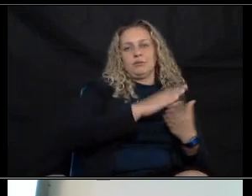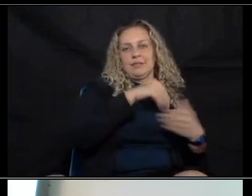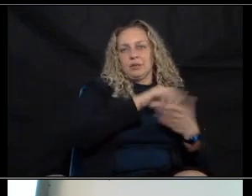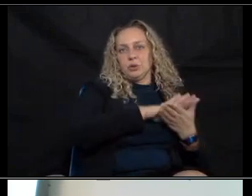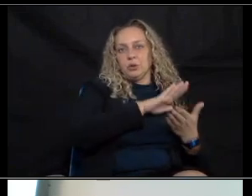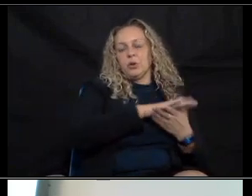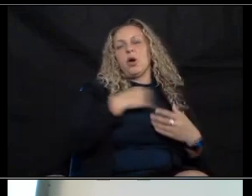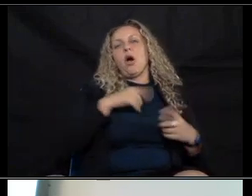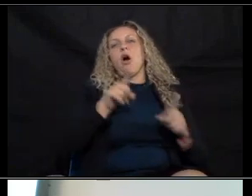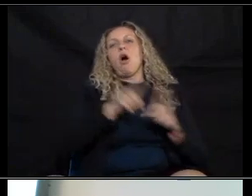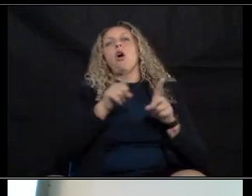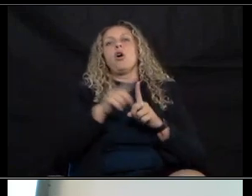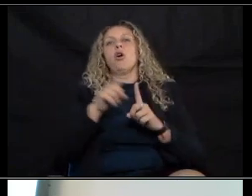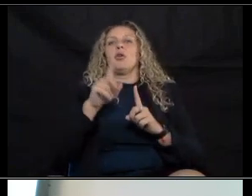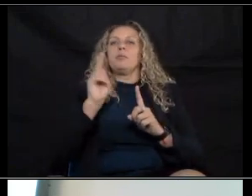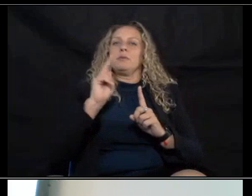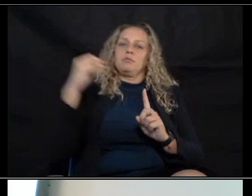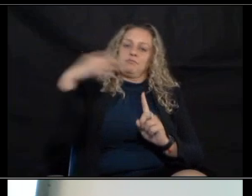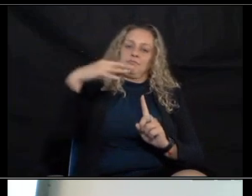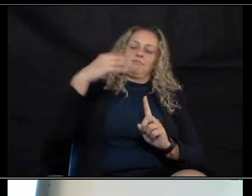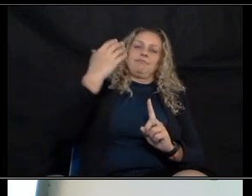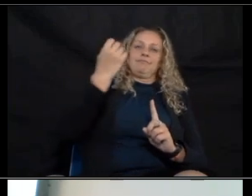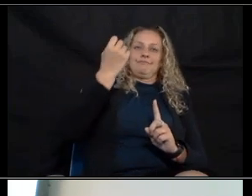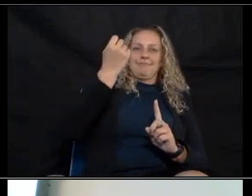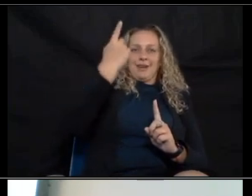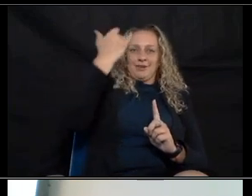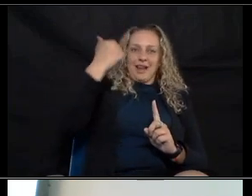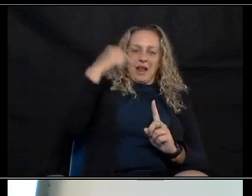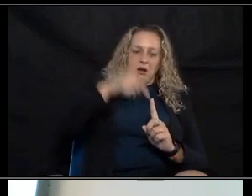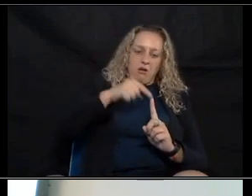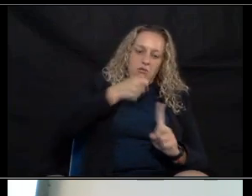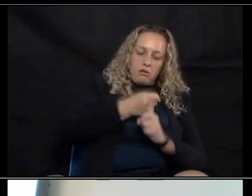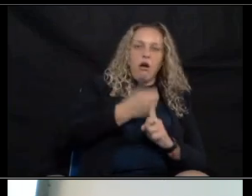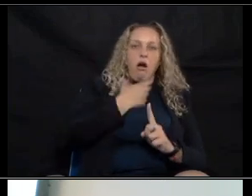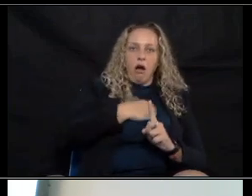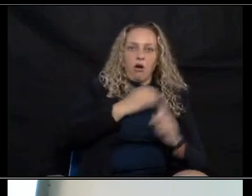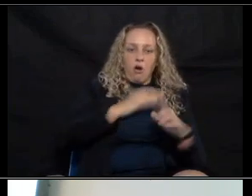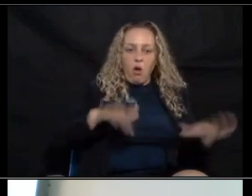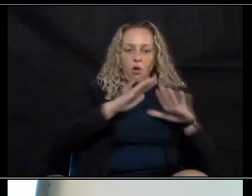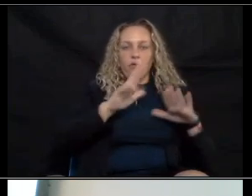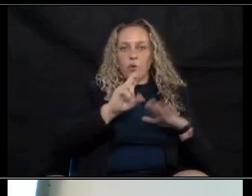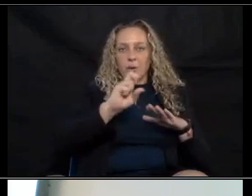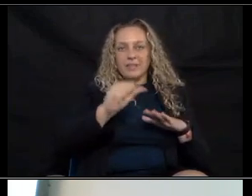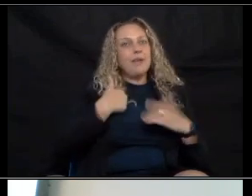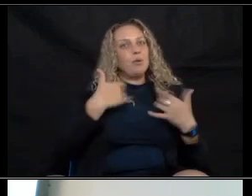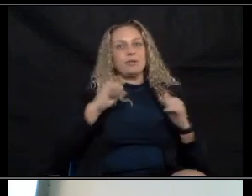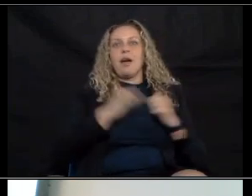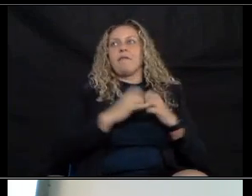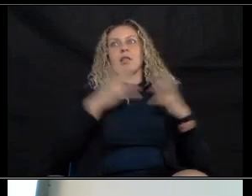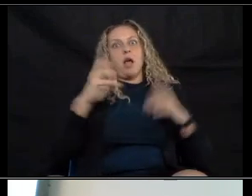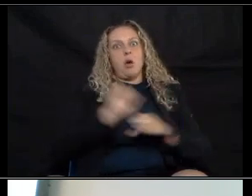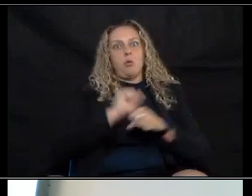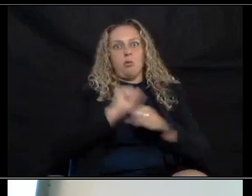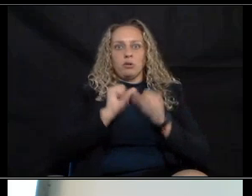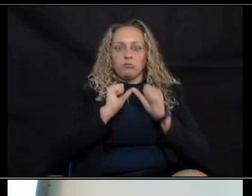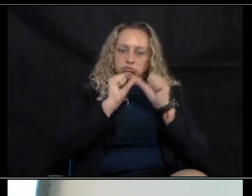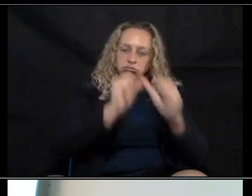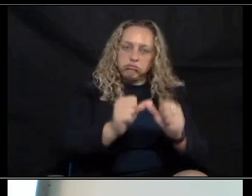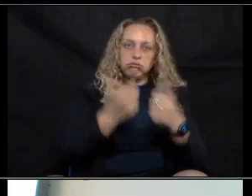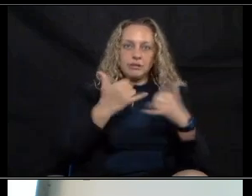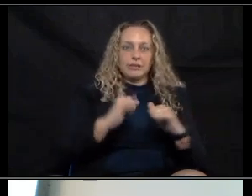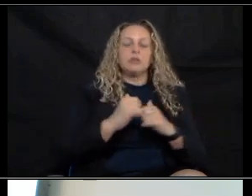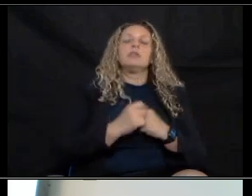while a spotlight has been shined on the issue of hunger throughout the United States, there's still a lot more that we have to do. You know, certainly